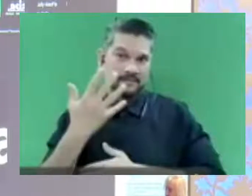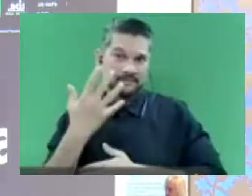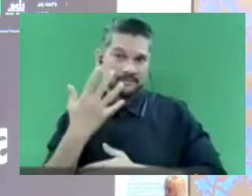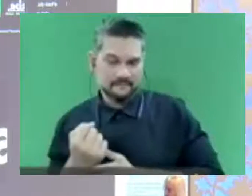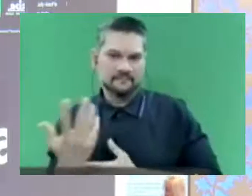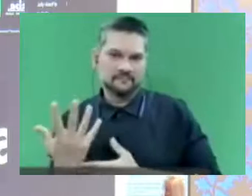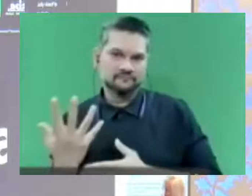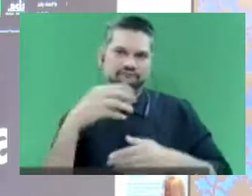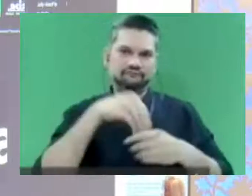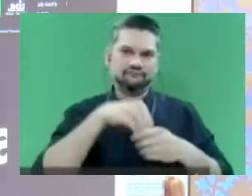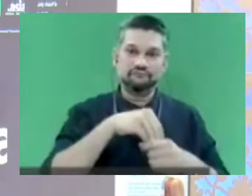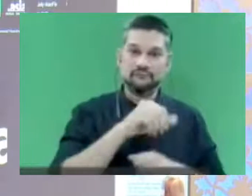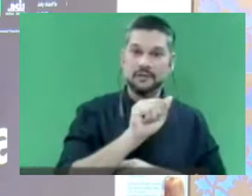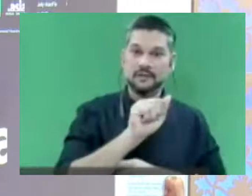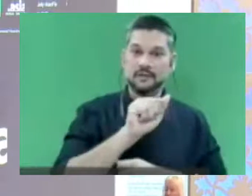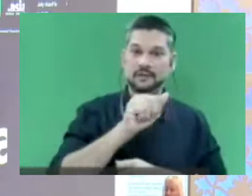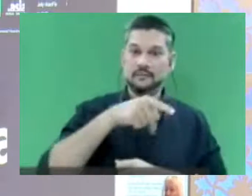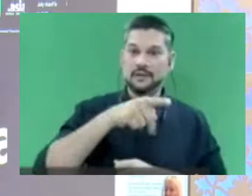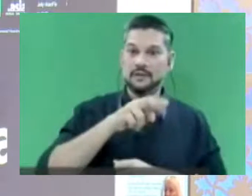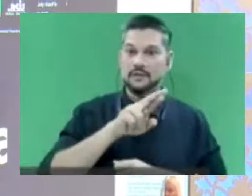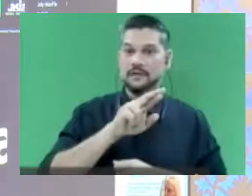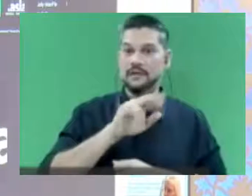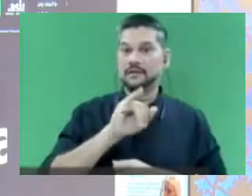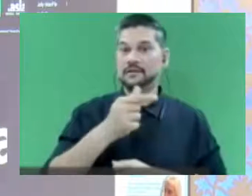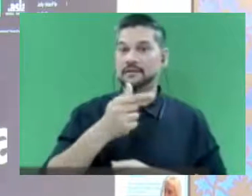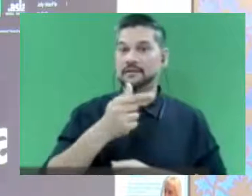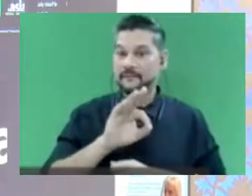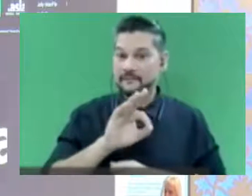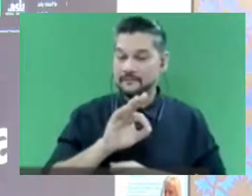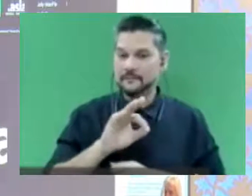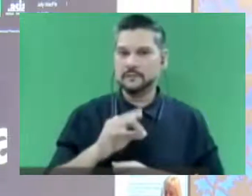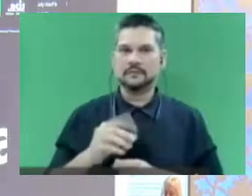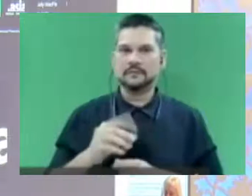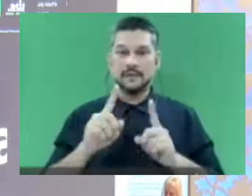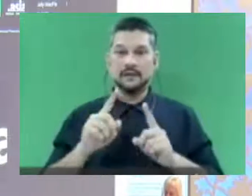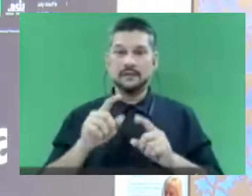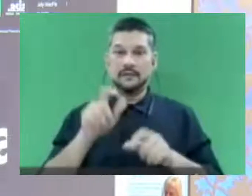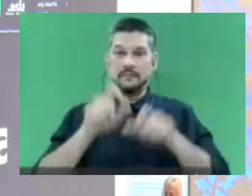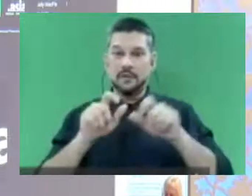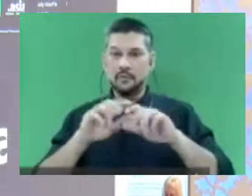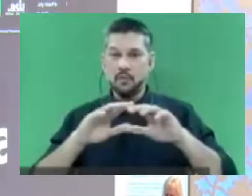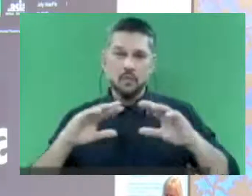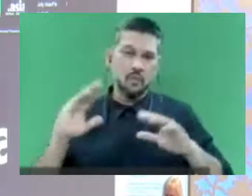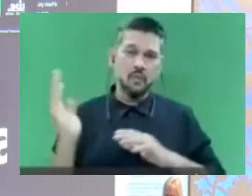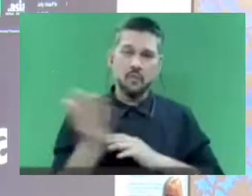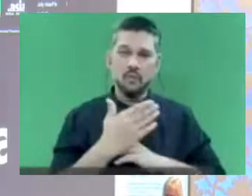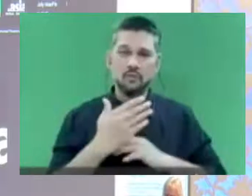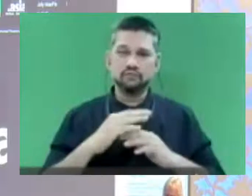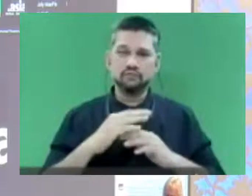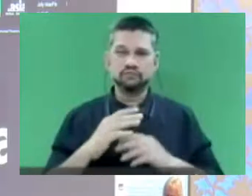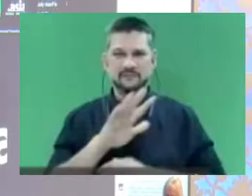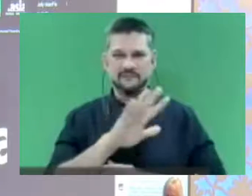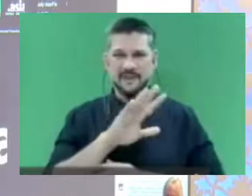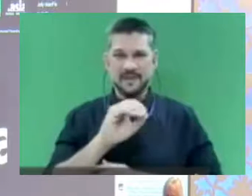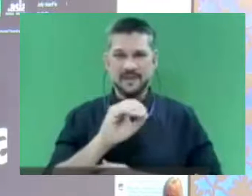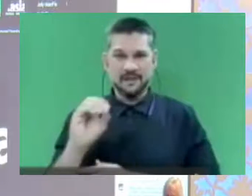have 500 people or so. So the percentage is not quite right there.